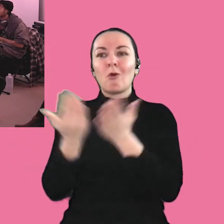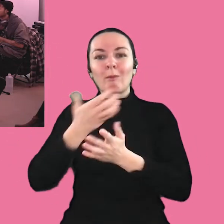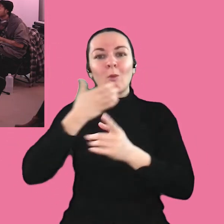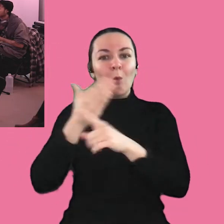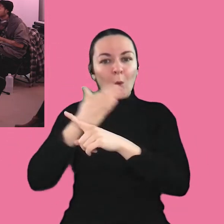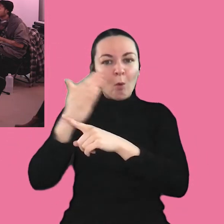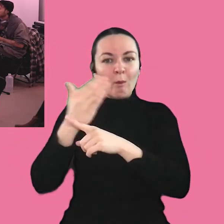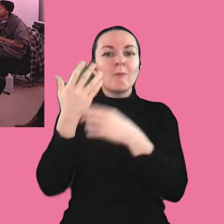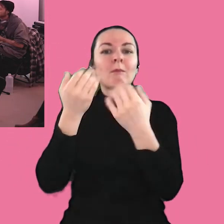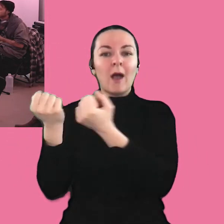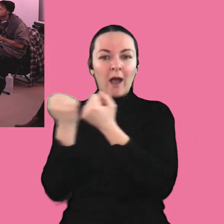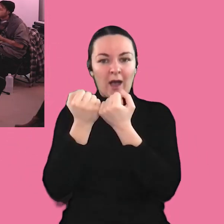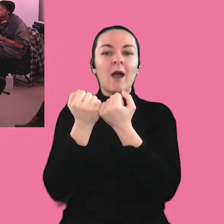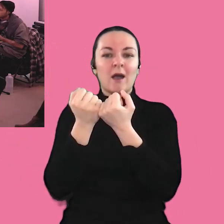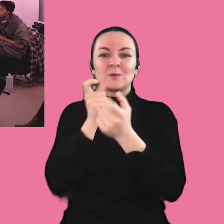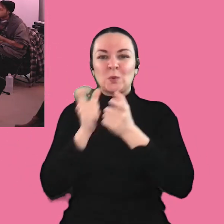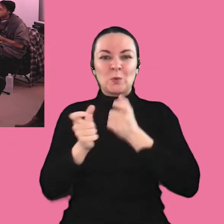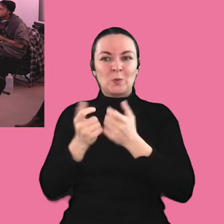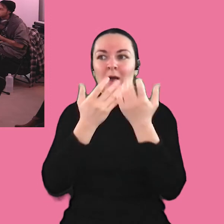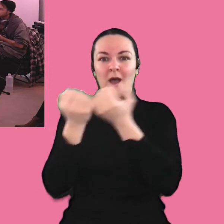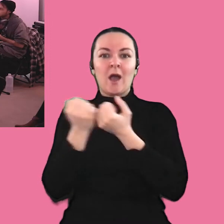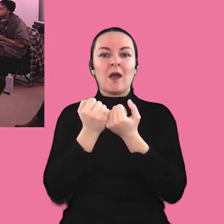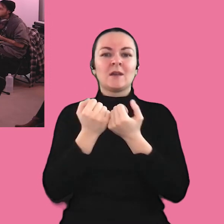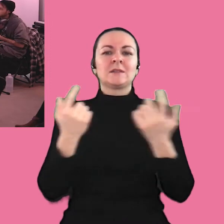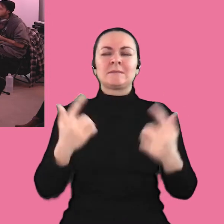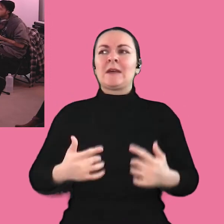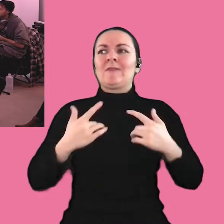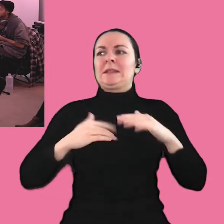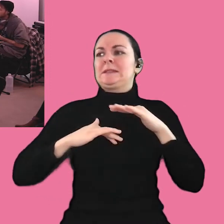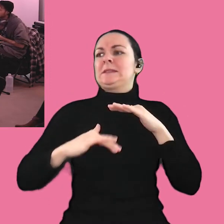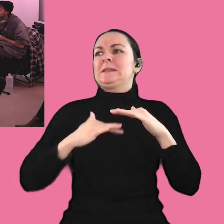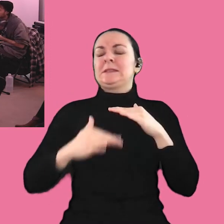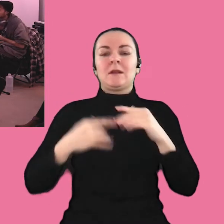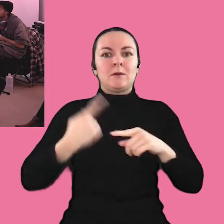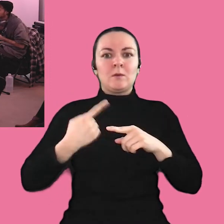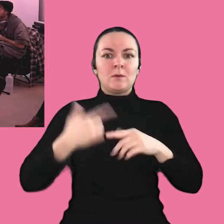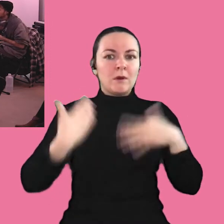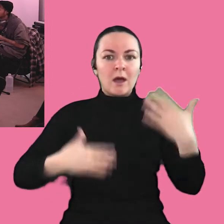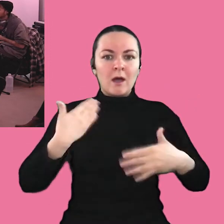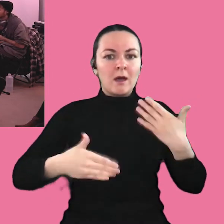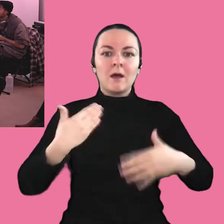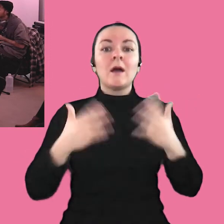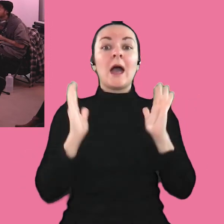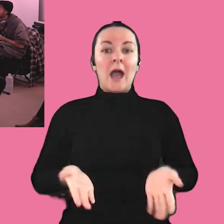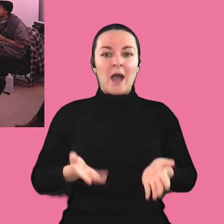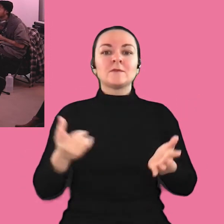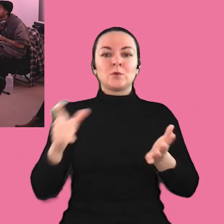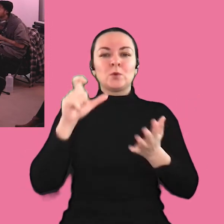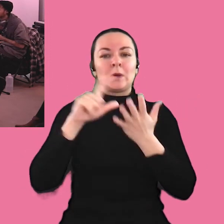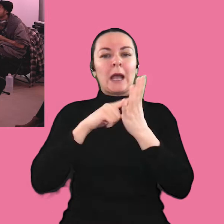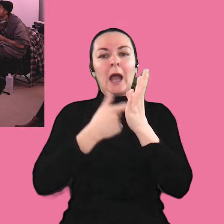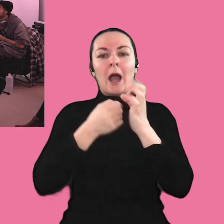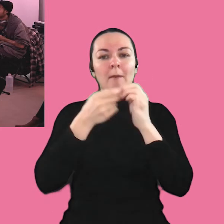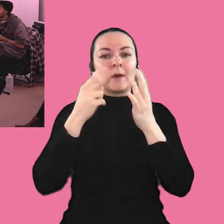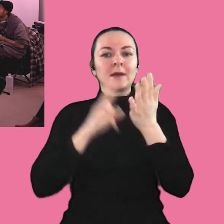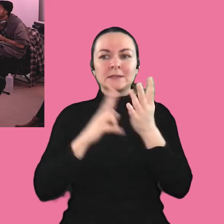definitely global warming. And there was a growing sense of urgency that we needed to be